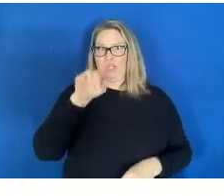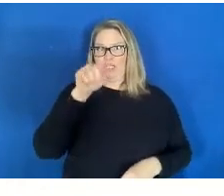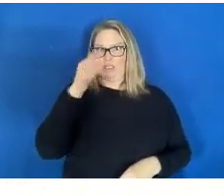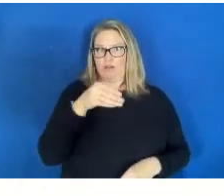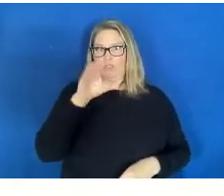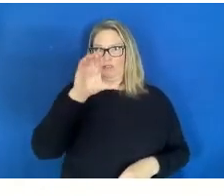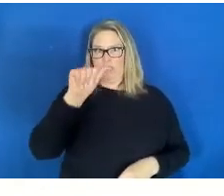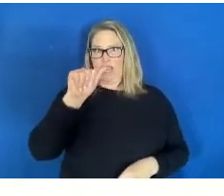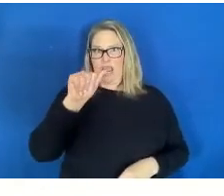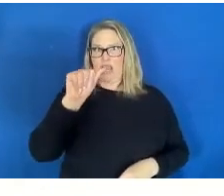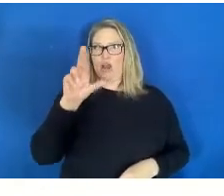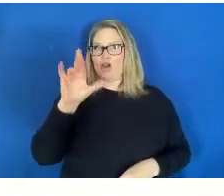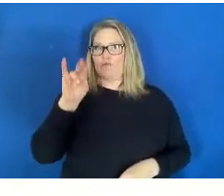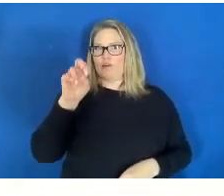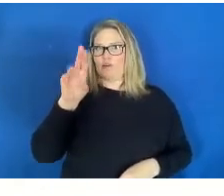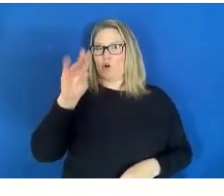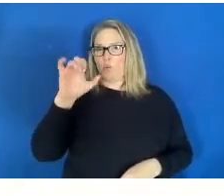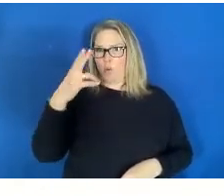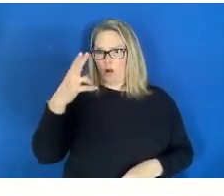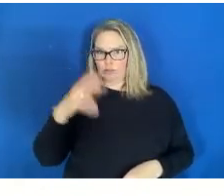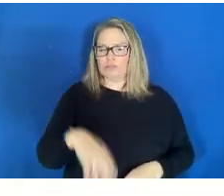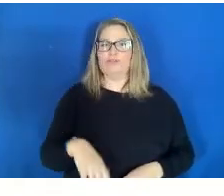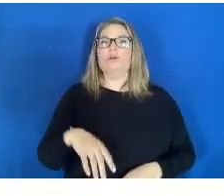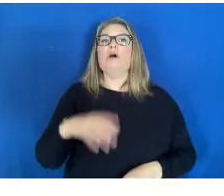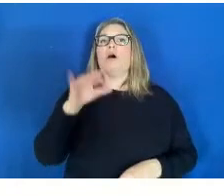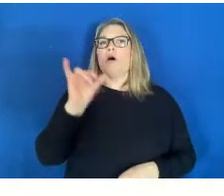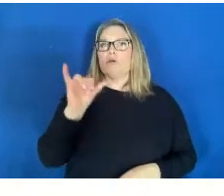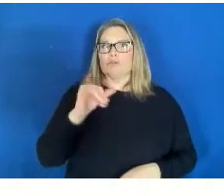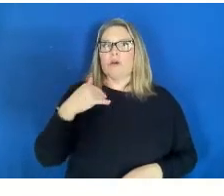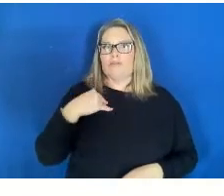riverwatchdnb.ca/riverwatch. You can also access it through GOMB.